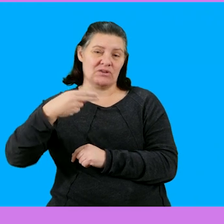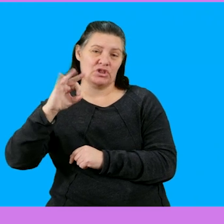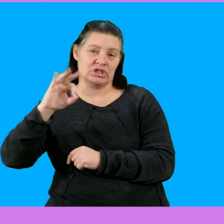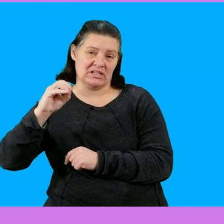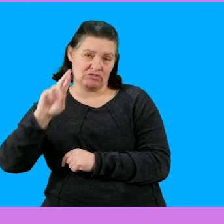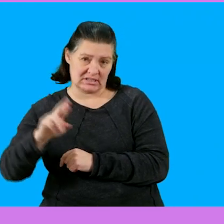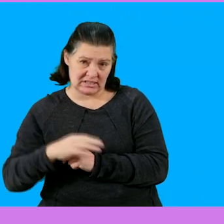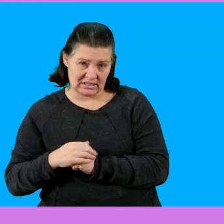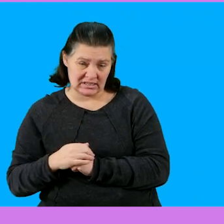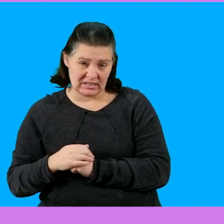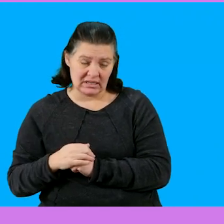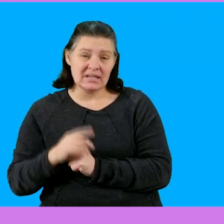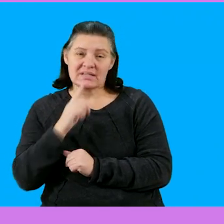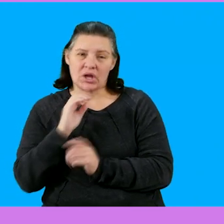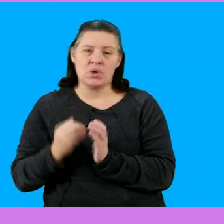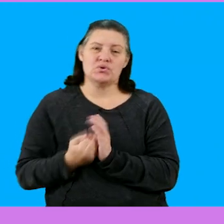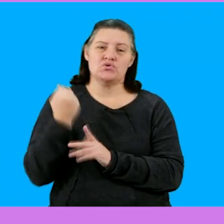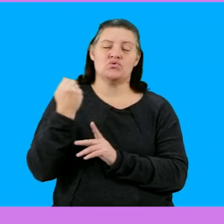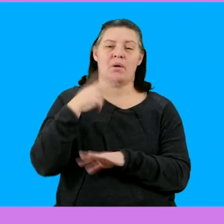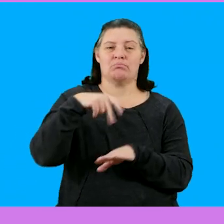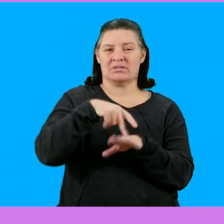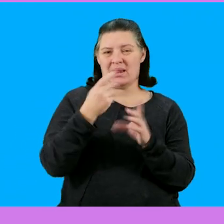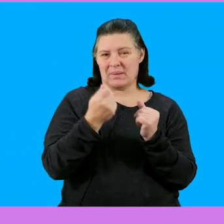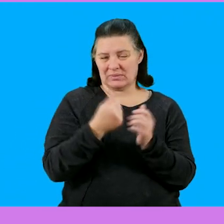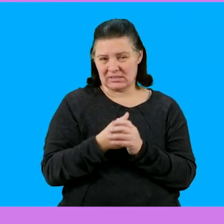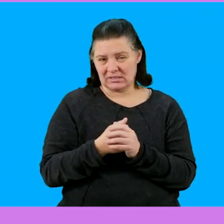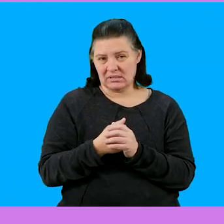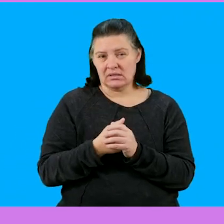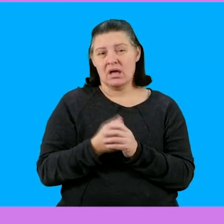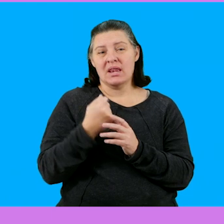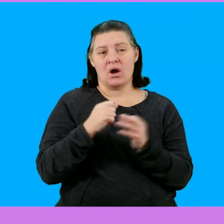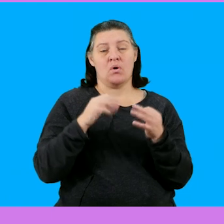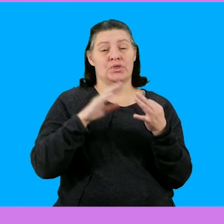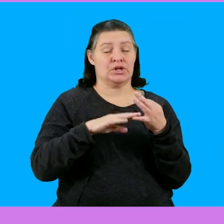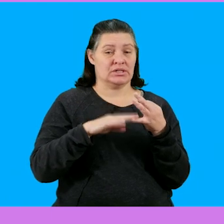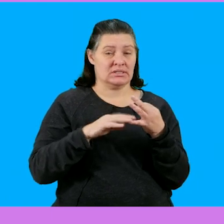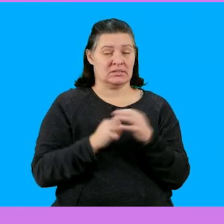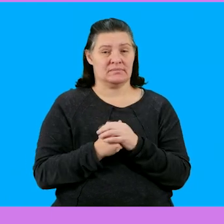196,630 rand. Remember, that becomes our new principal amount now. So I'm moving to the third